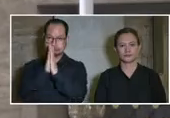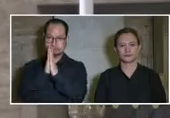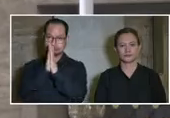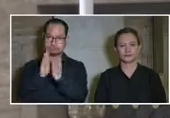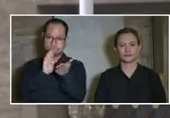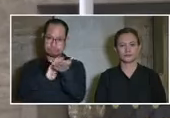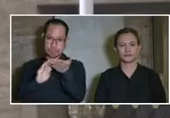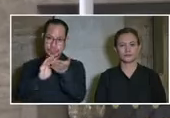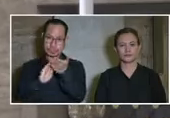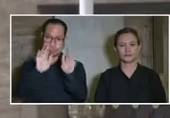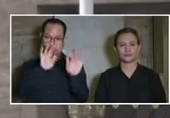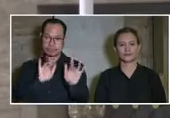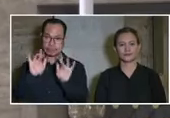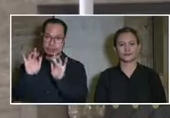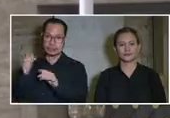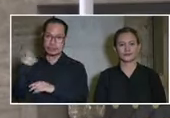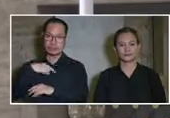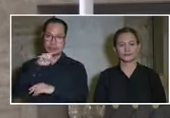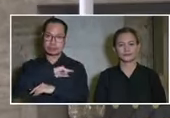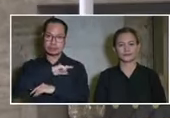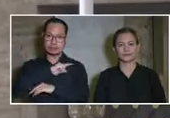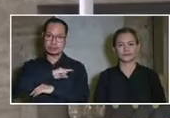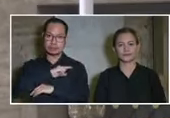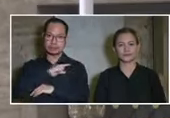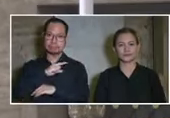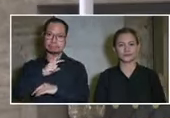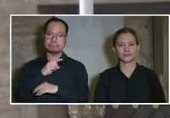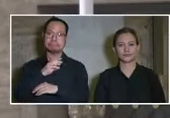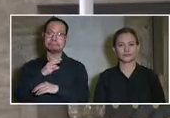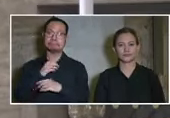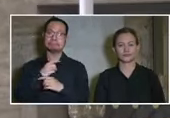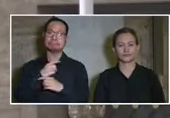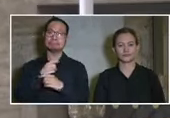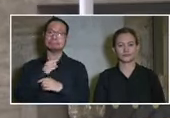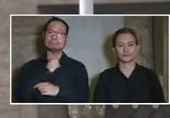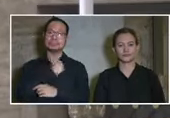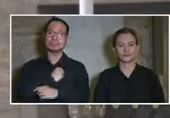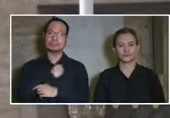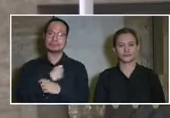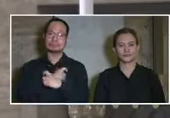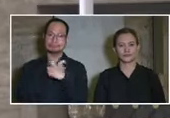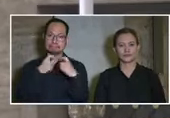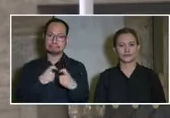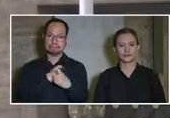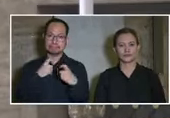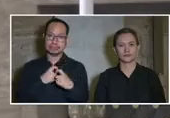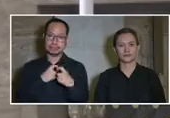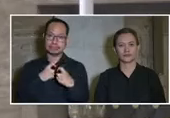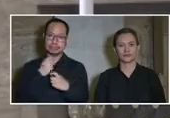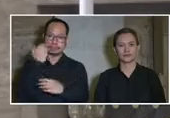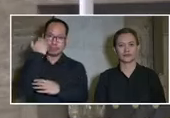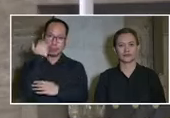pardon and mercy, as we call to mind our sins and shortcomings.